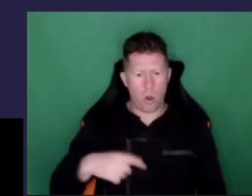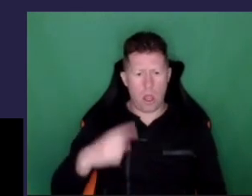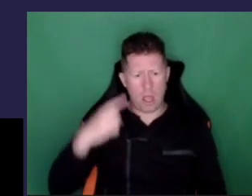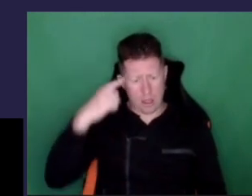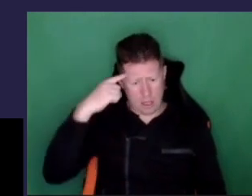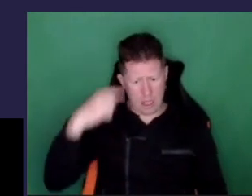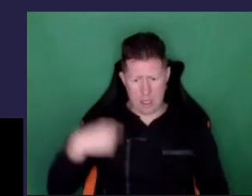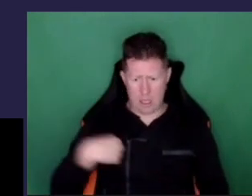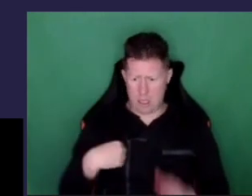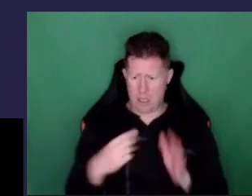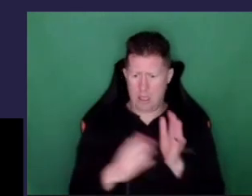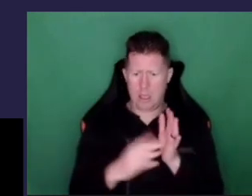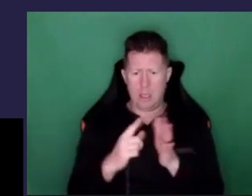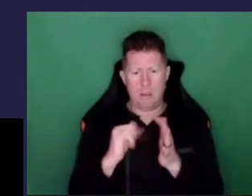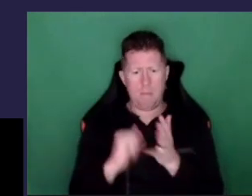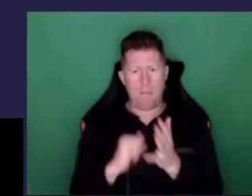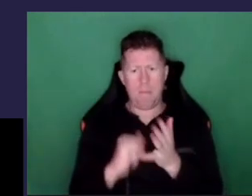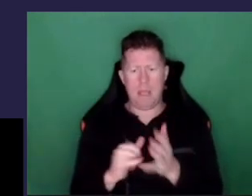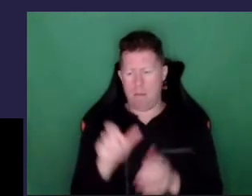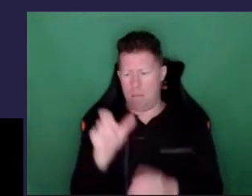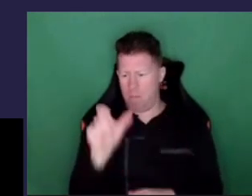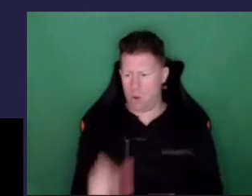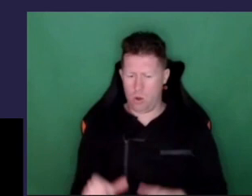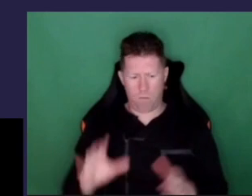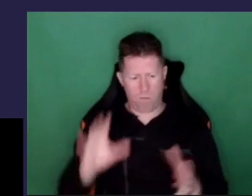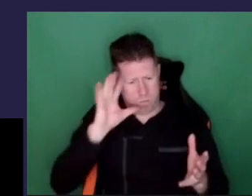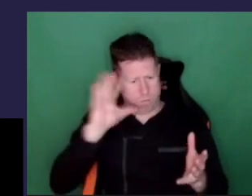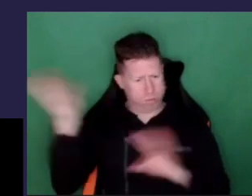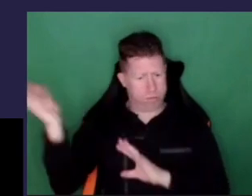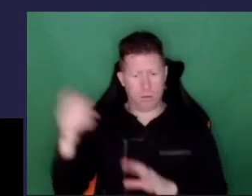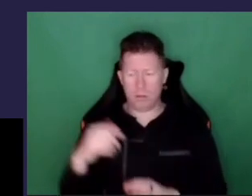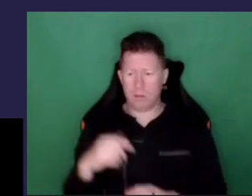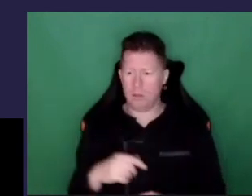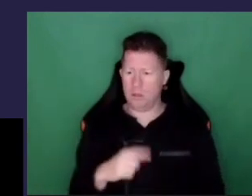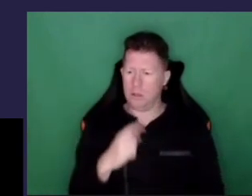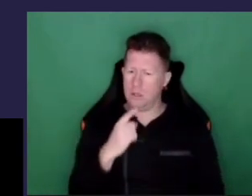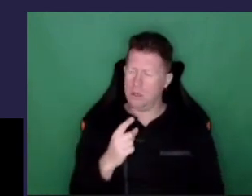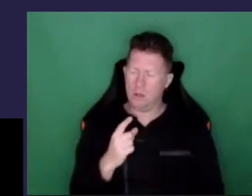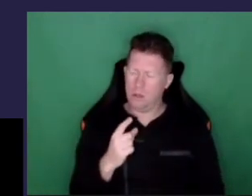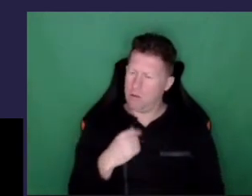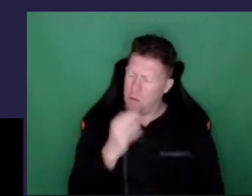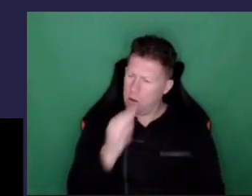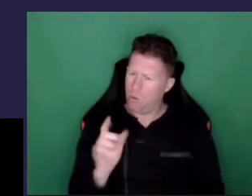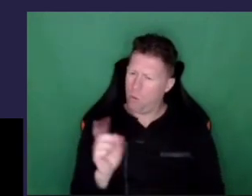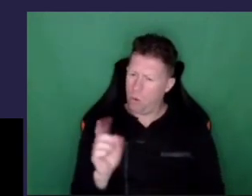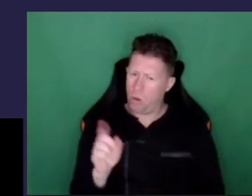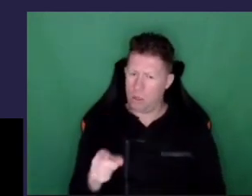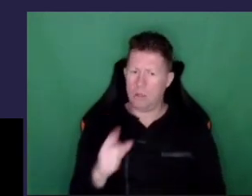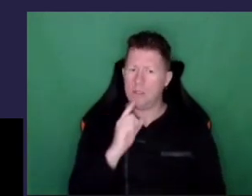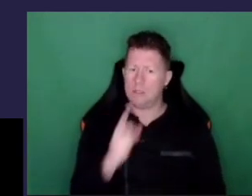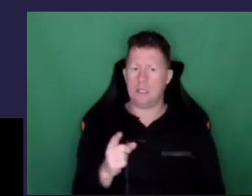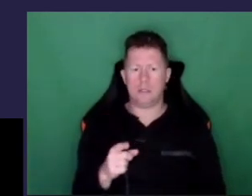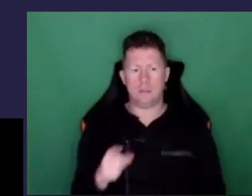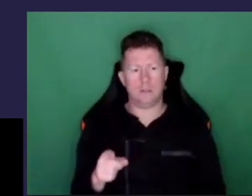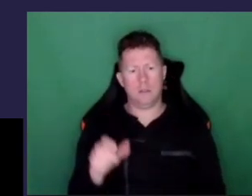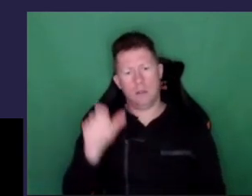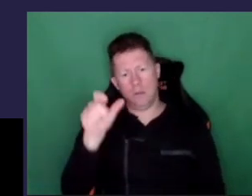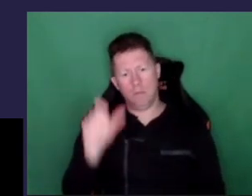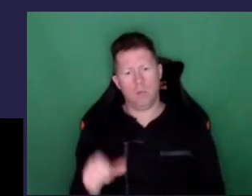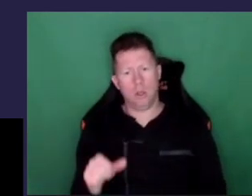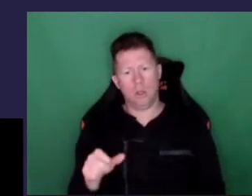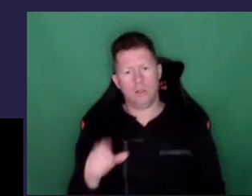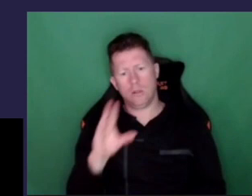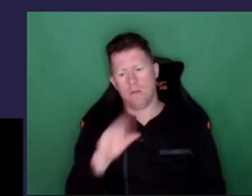mess of a person. And I said, well, what do you mean? She said, well, and I said, hey, listen, from hot ovens comes